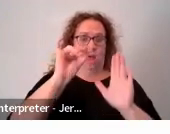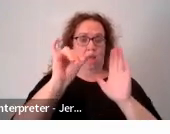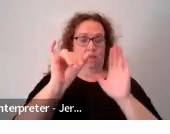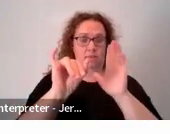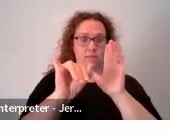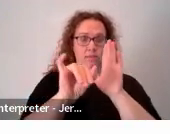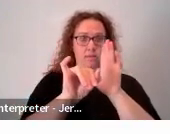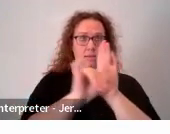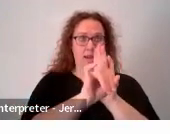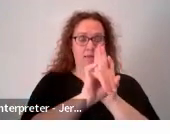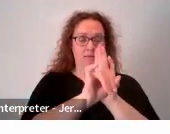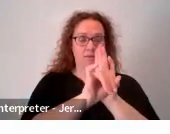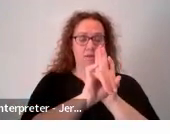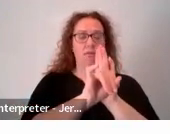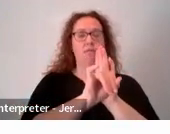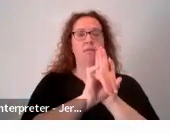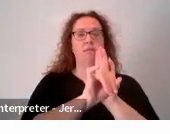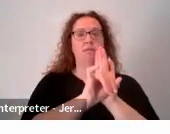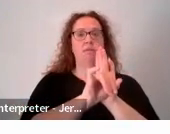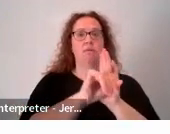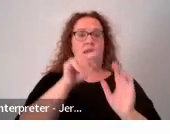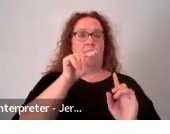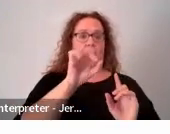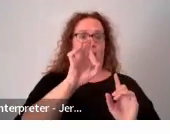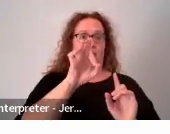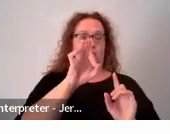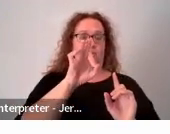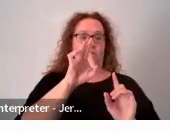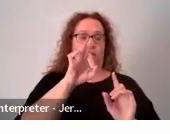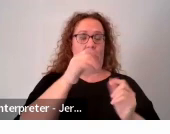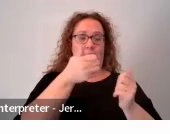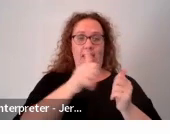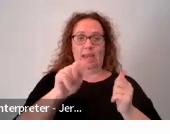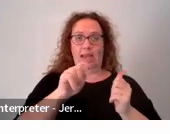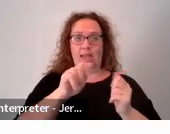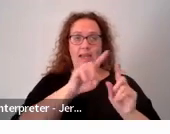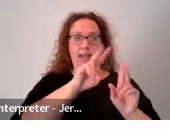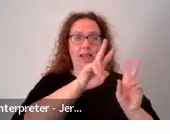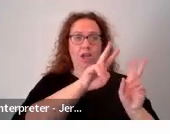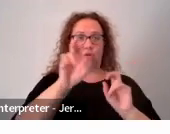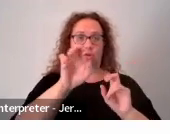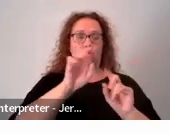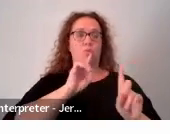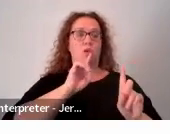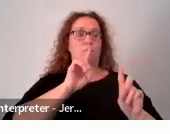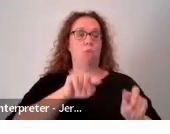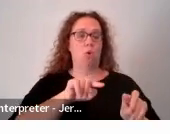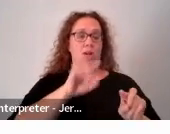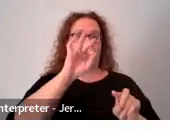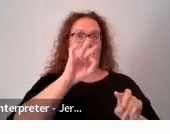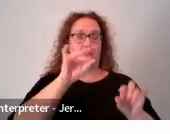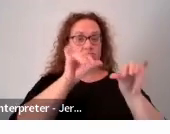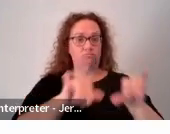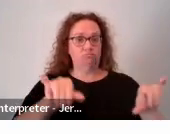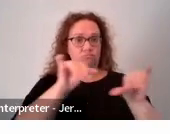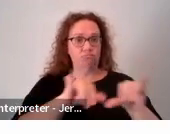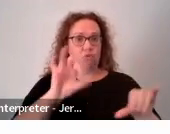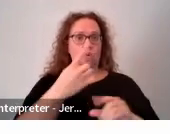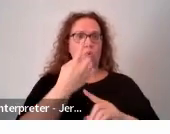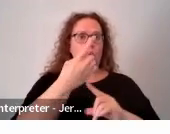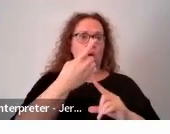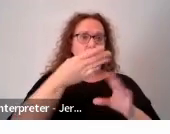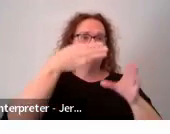identify whether incidents that had been reported or represent a trend or just a single